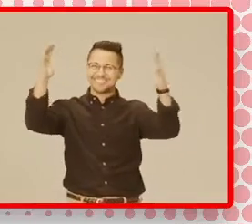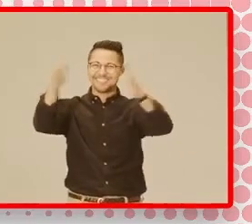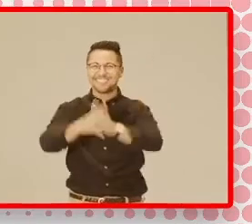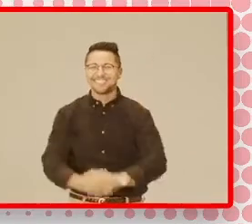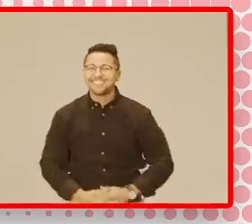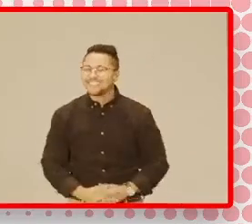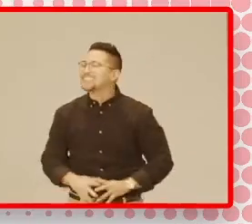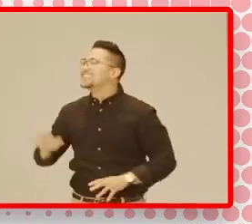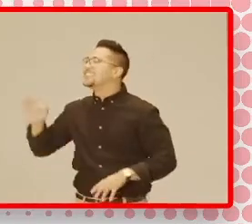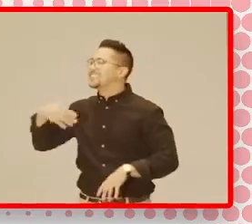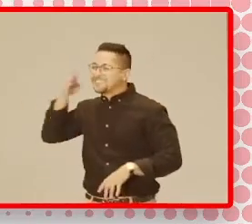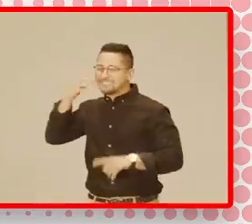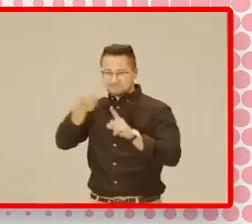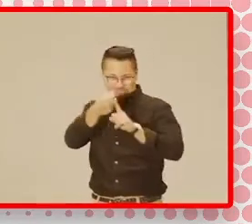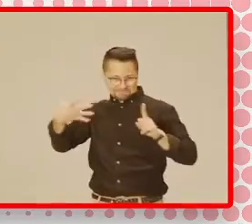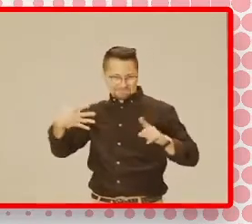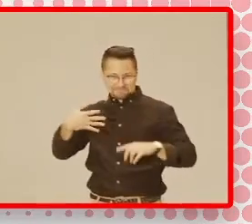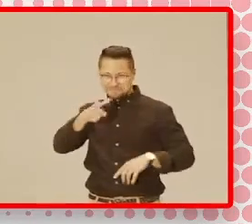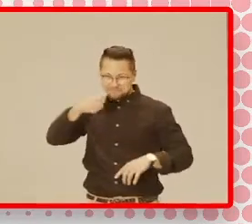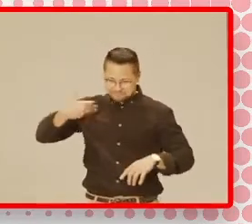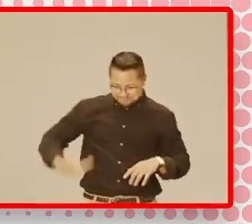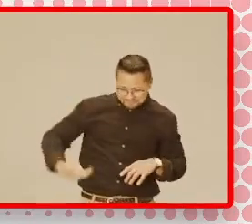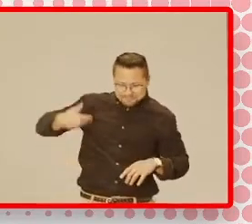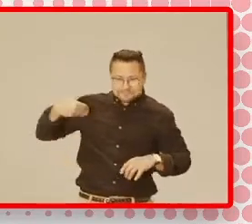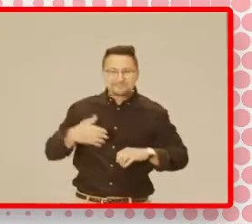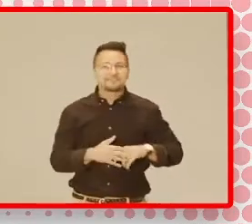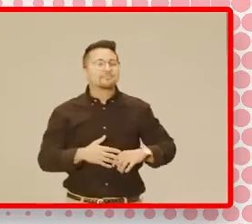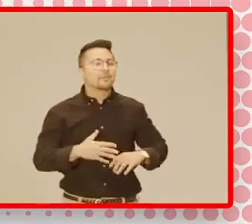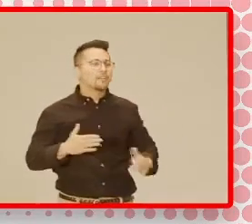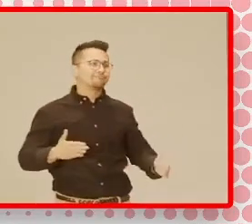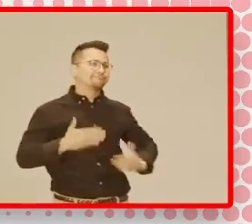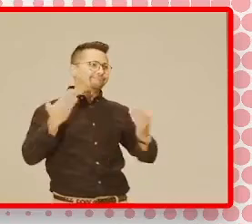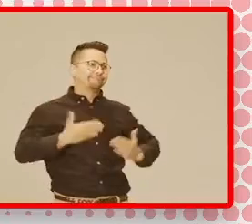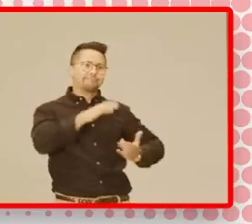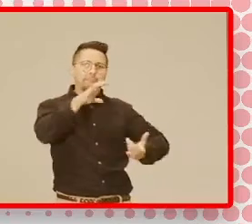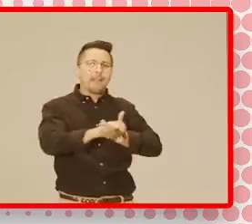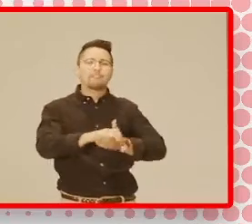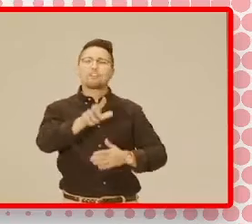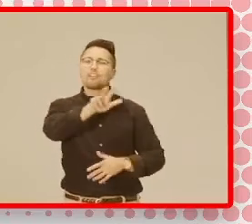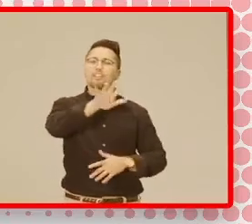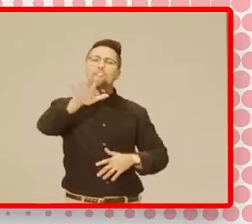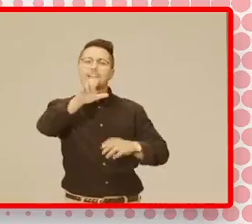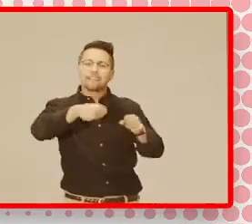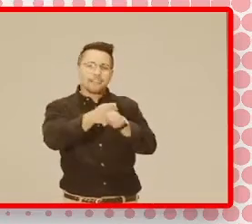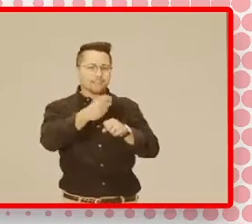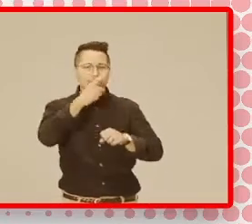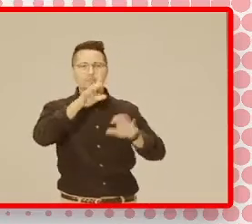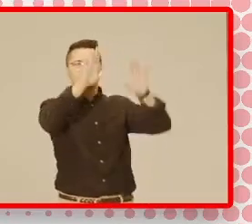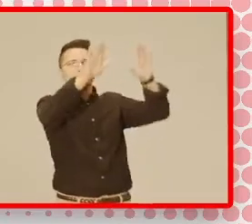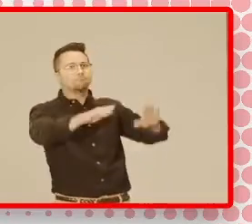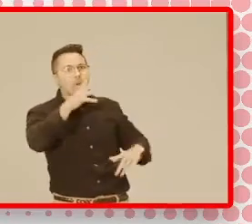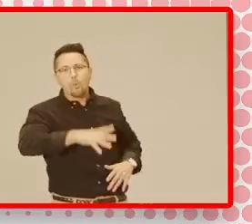Let me tell you a little bit about me. I've been happily married for 35 years to the most incredible woman in the world.